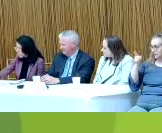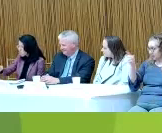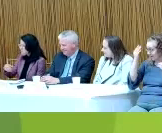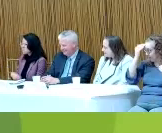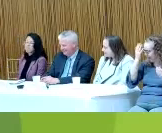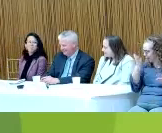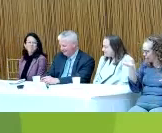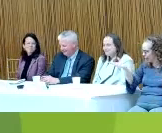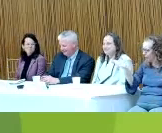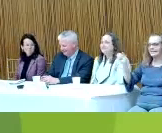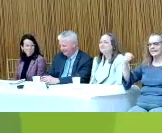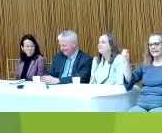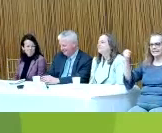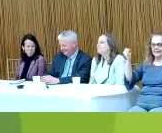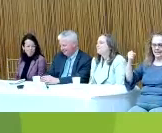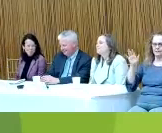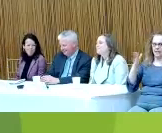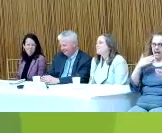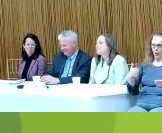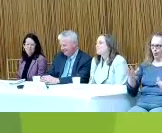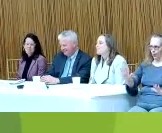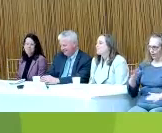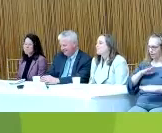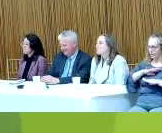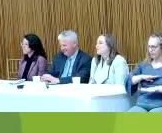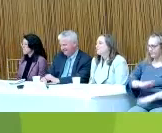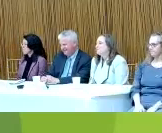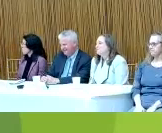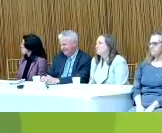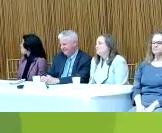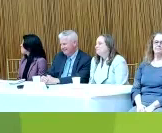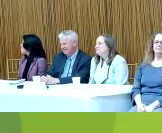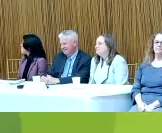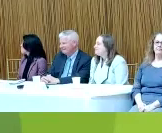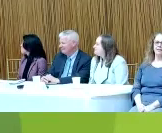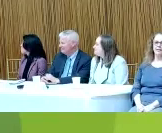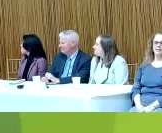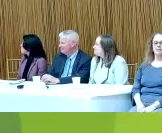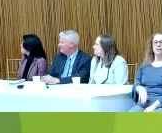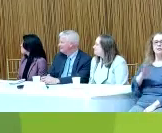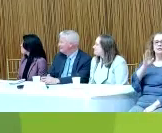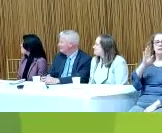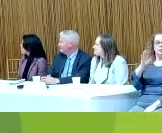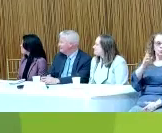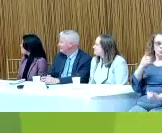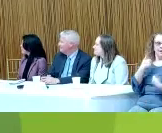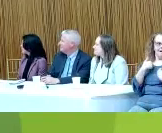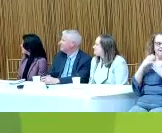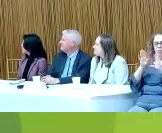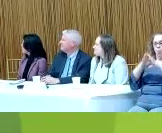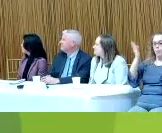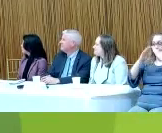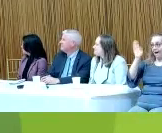familiar with it thank you okay so on your open houses you have your fair